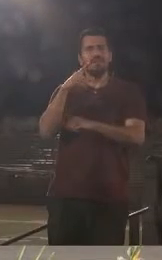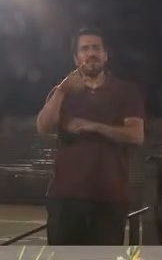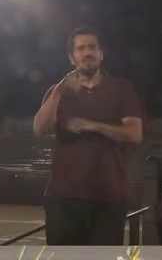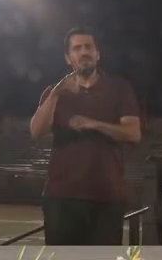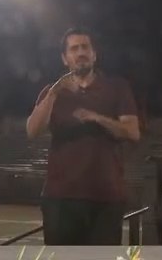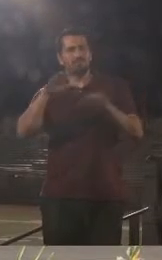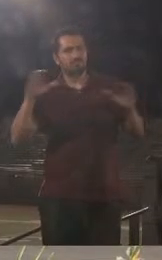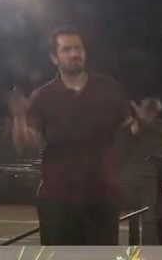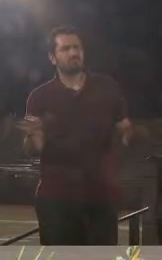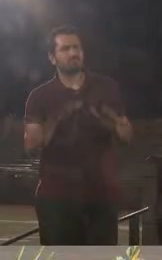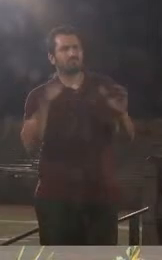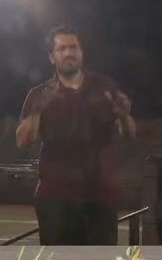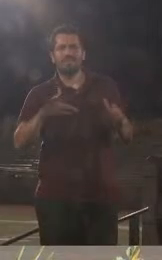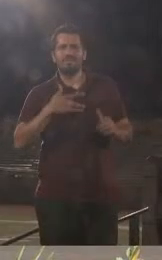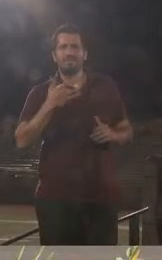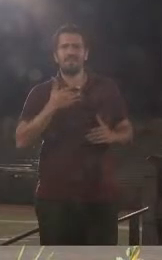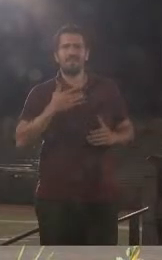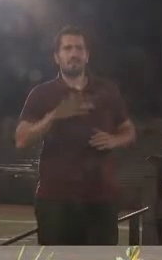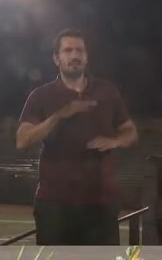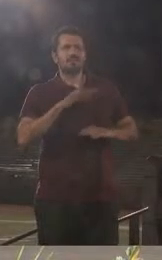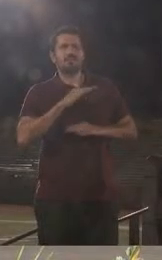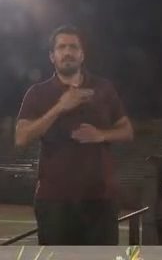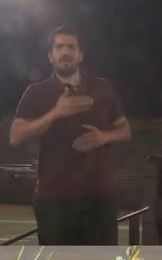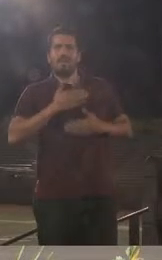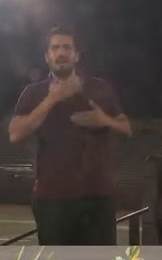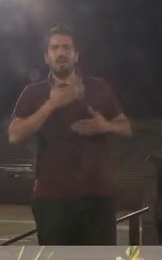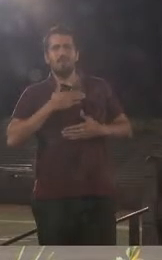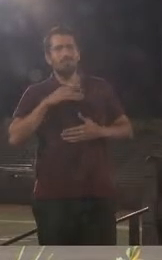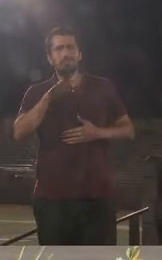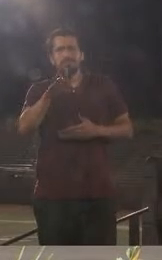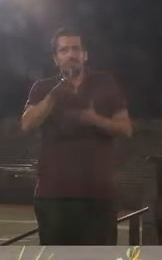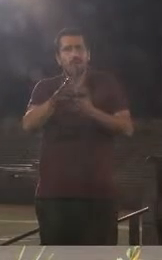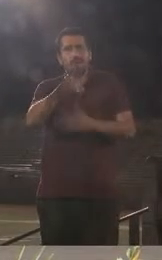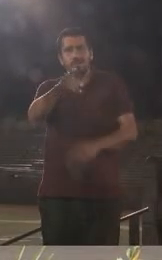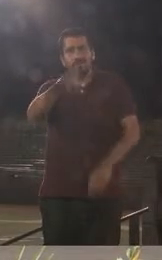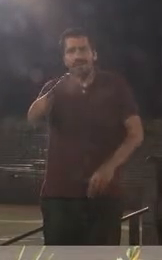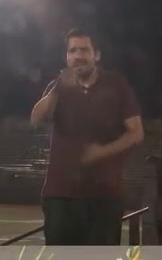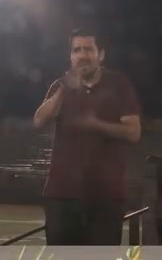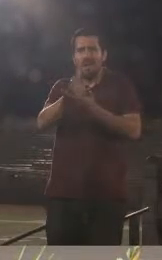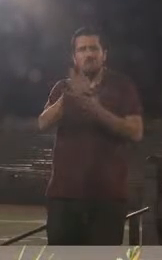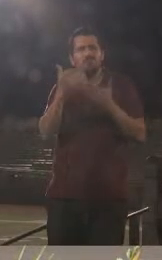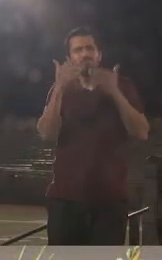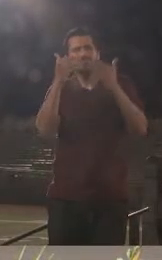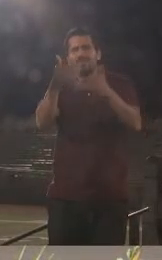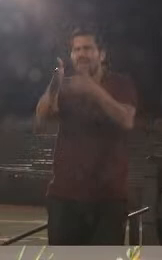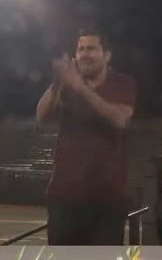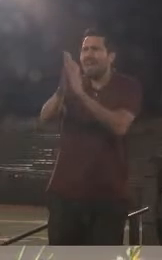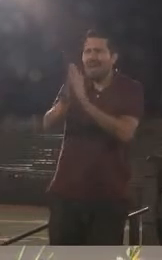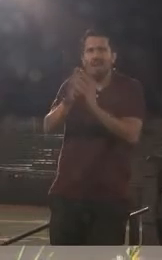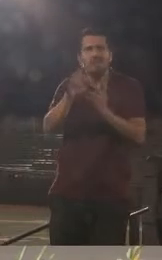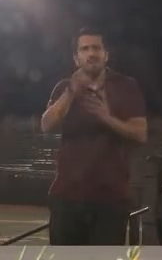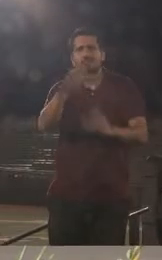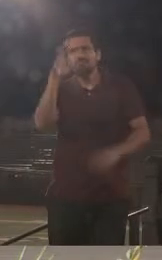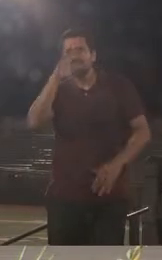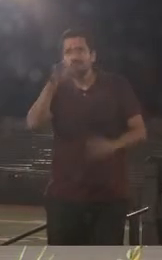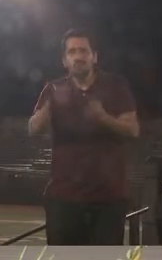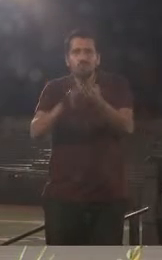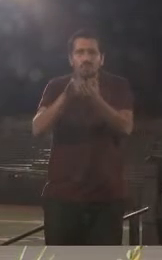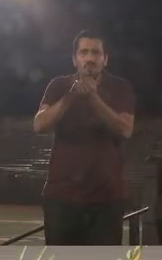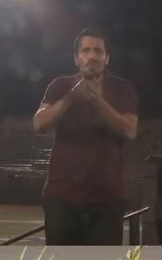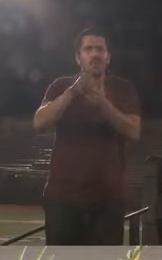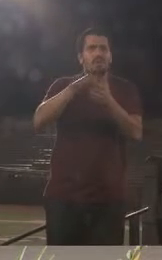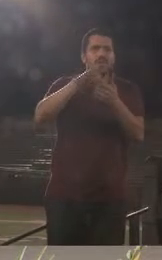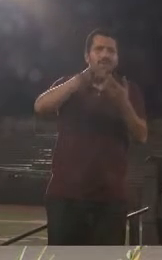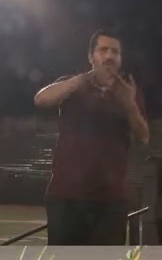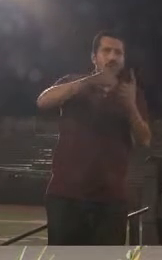joy. And remember, it's okay to ask for help when you need it. There is no shame in seeking support, whether it be from